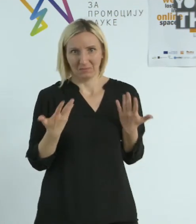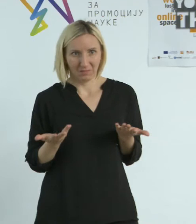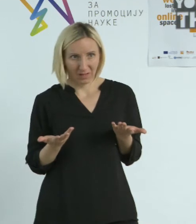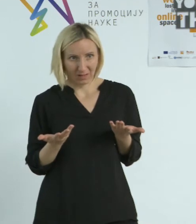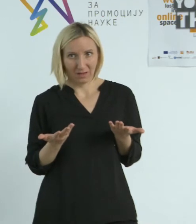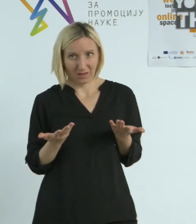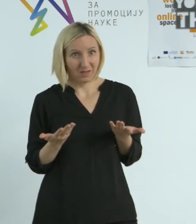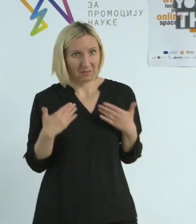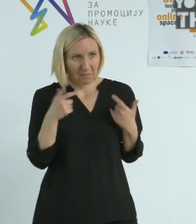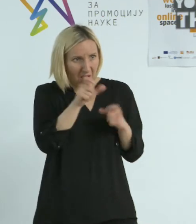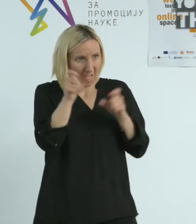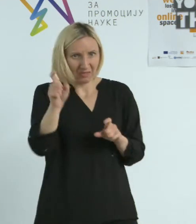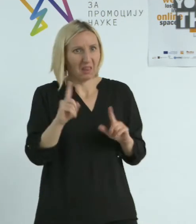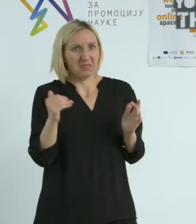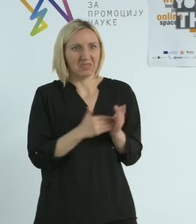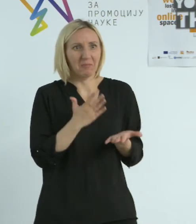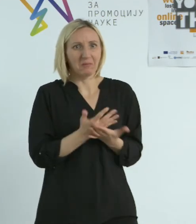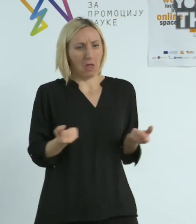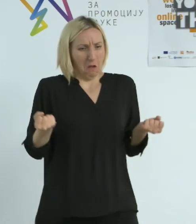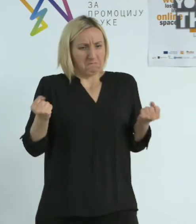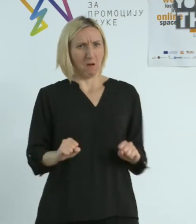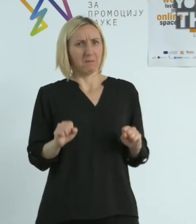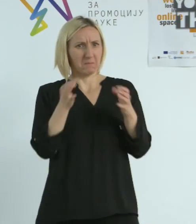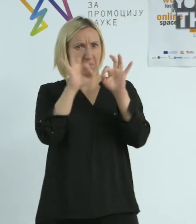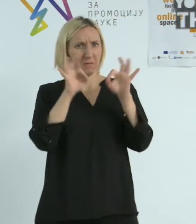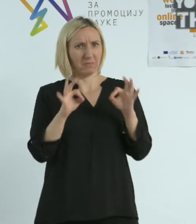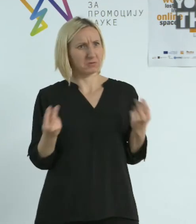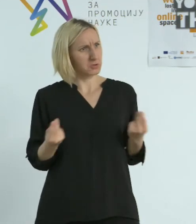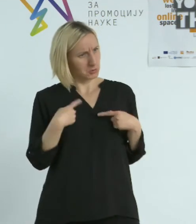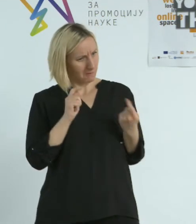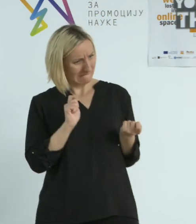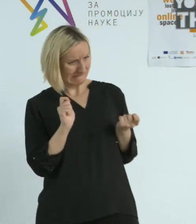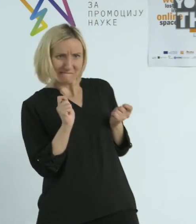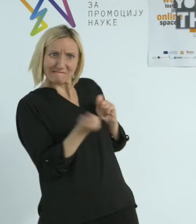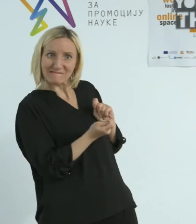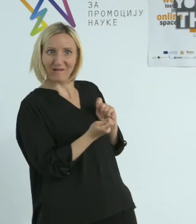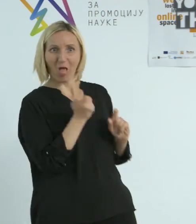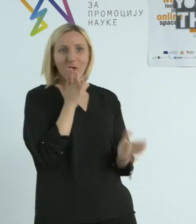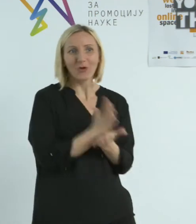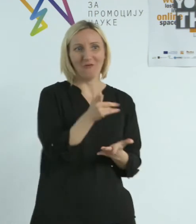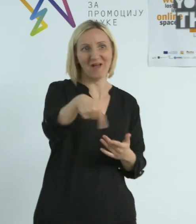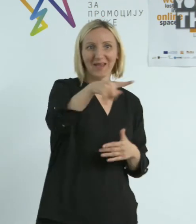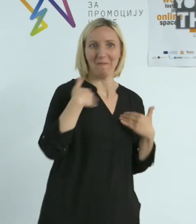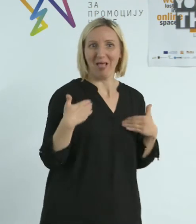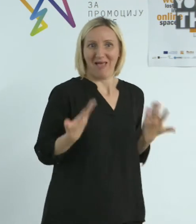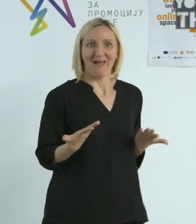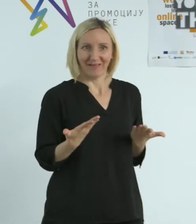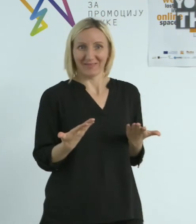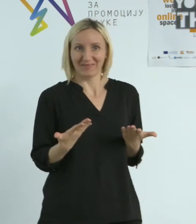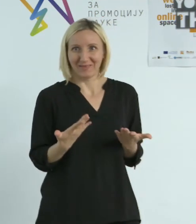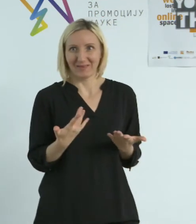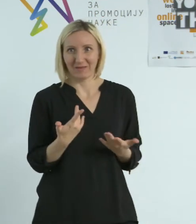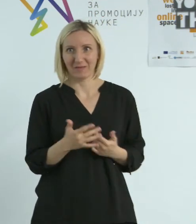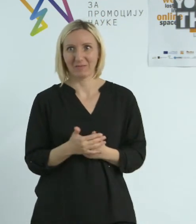target group were young people, and our language style was very formal. Why didn't we try to do it in the other way? And especially because